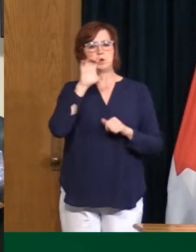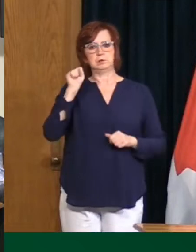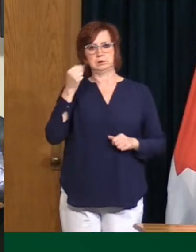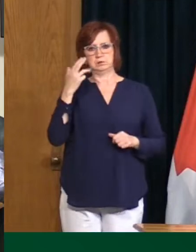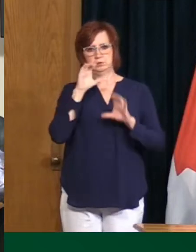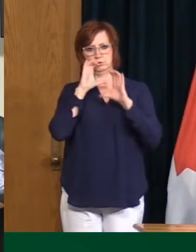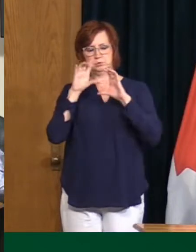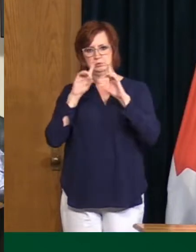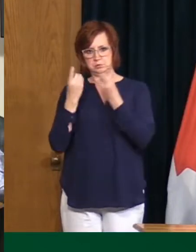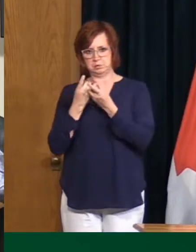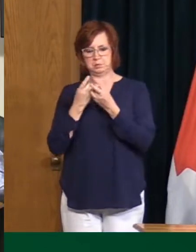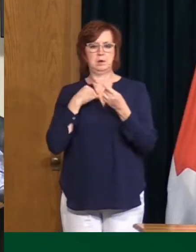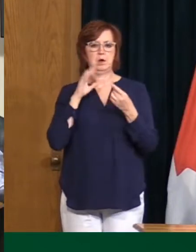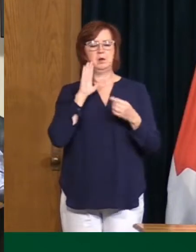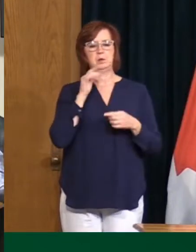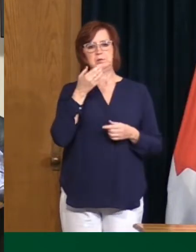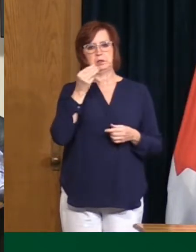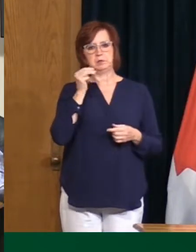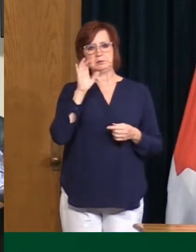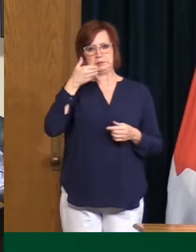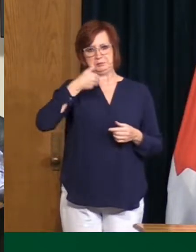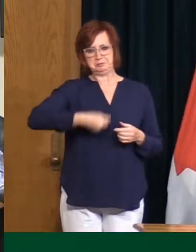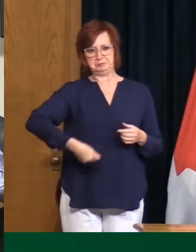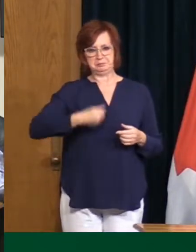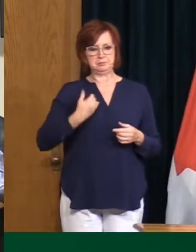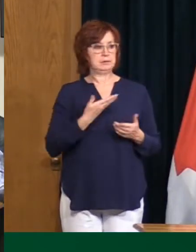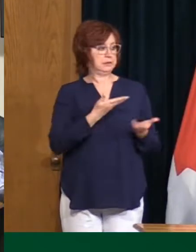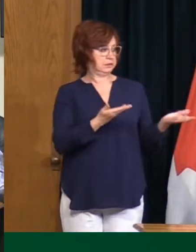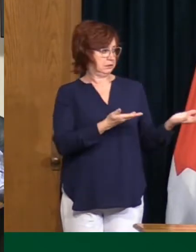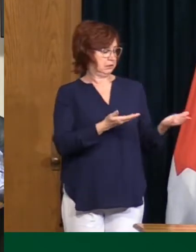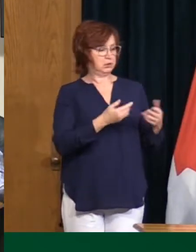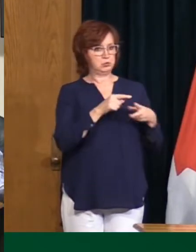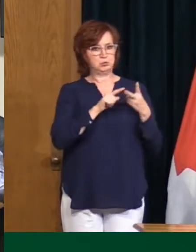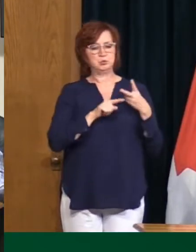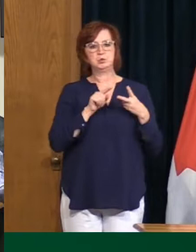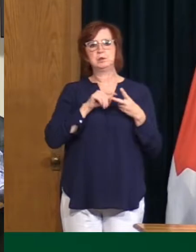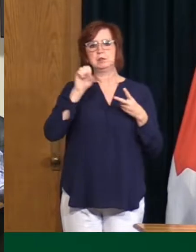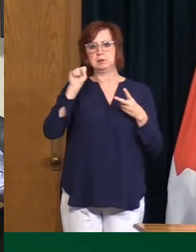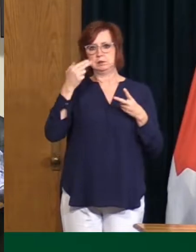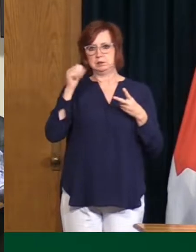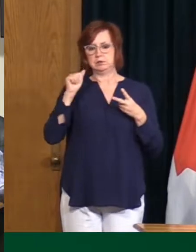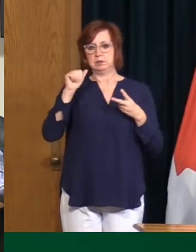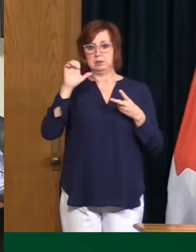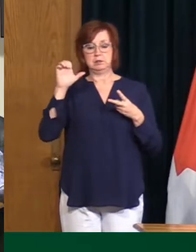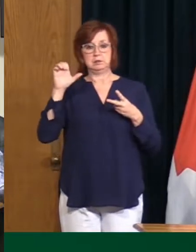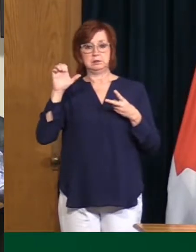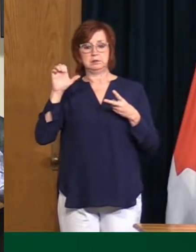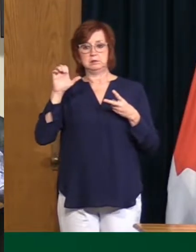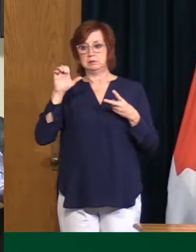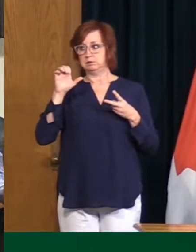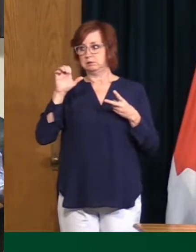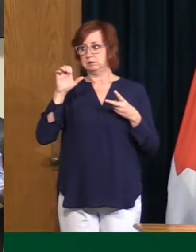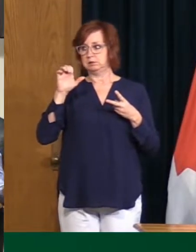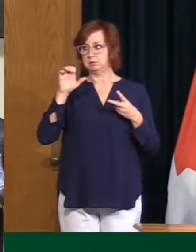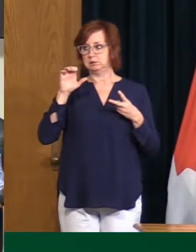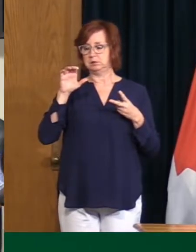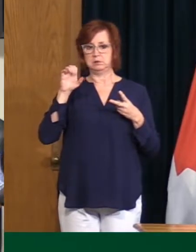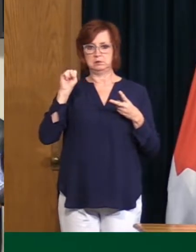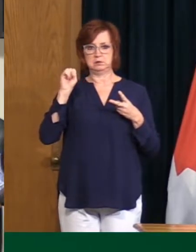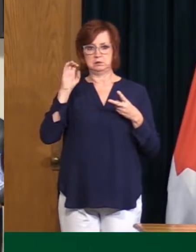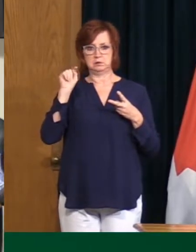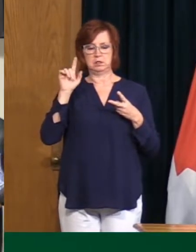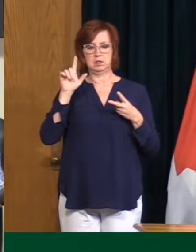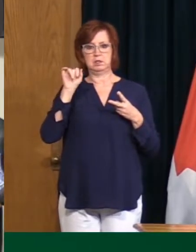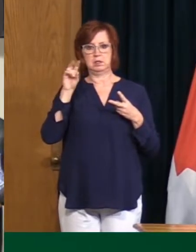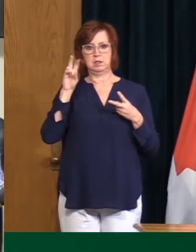this afternoon. In the room with me, we have Saskatchewan Health Authority's Chief Executive Officer, Dr. Scott Livingstone,